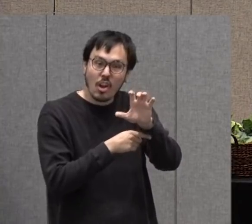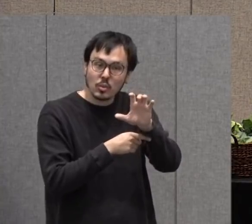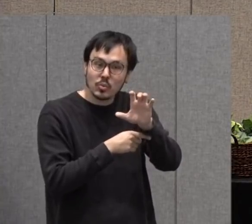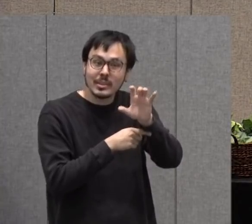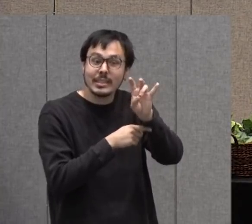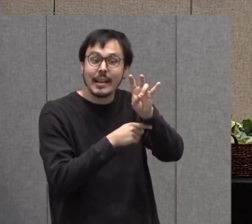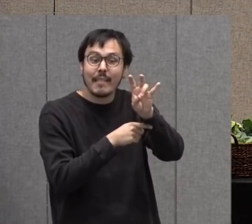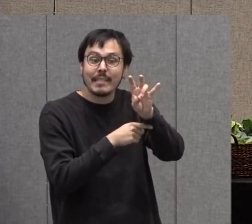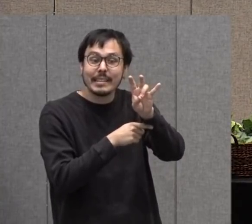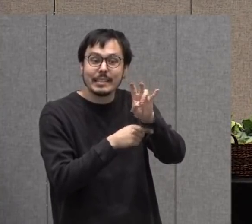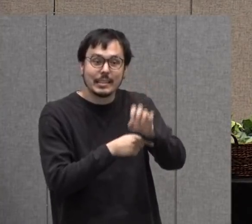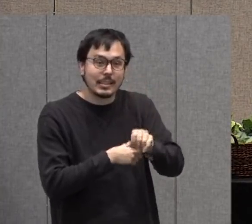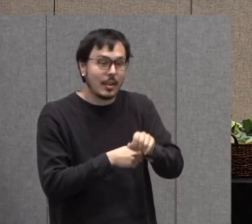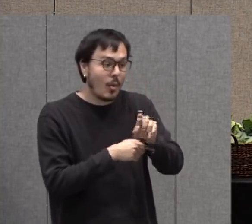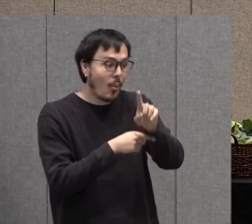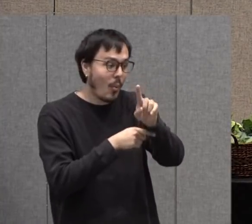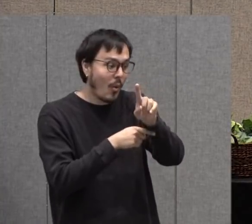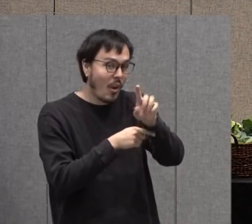107.